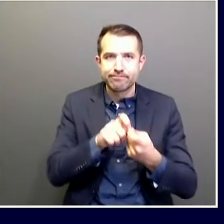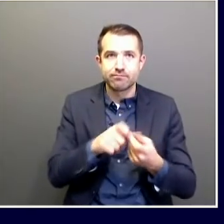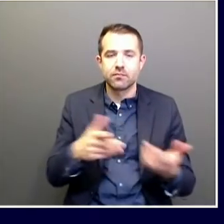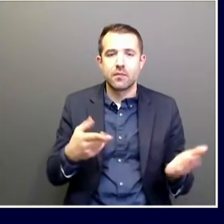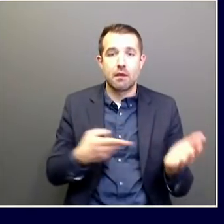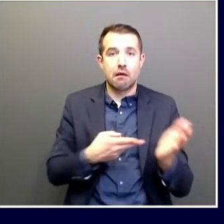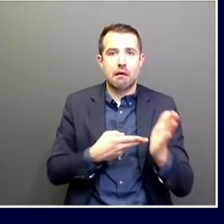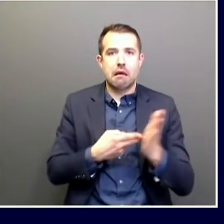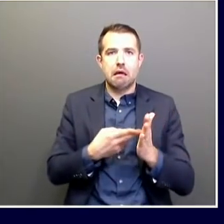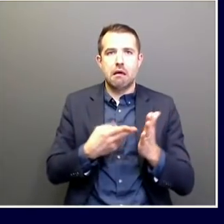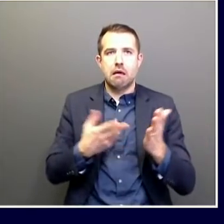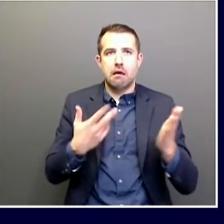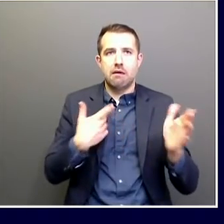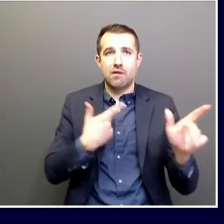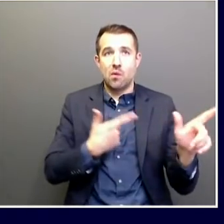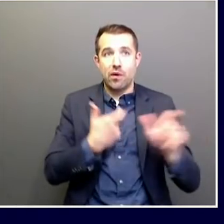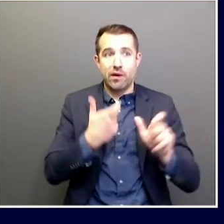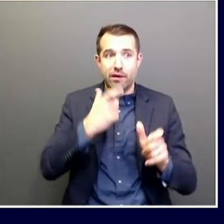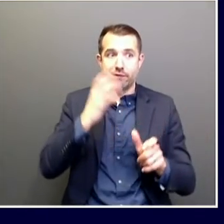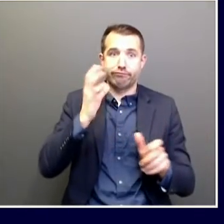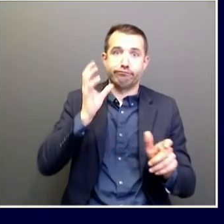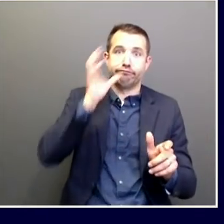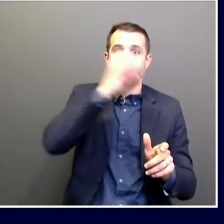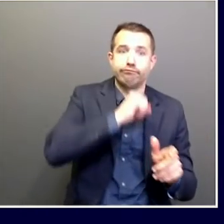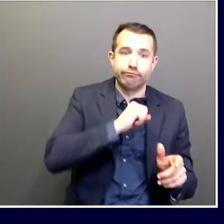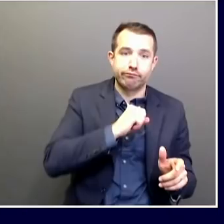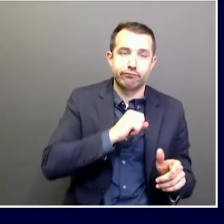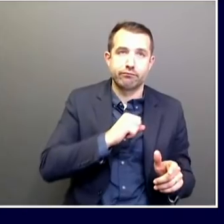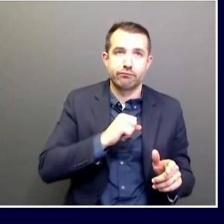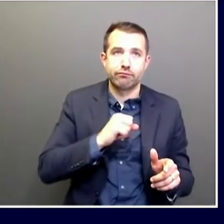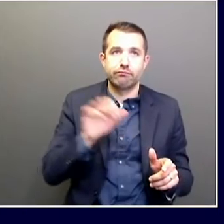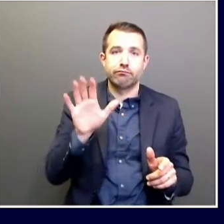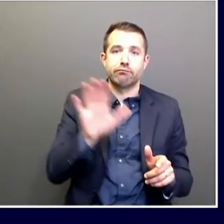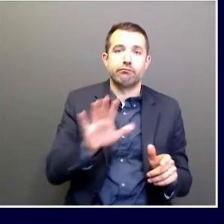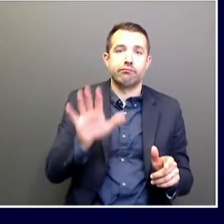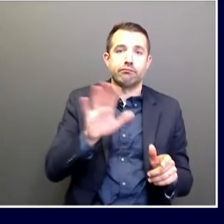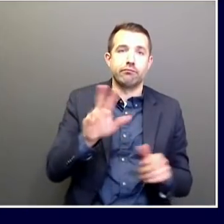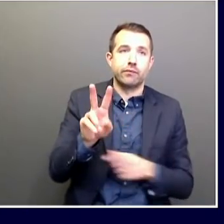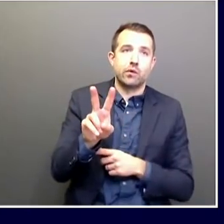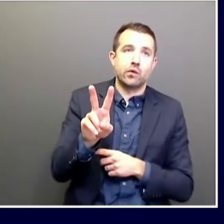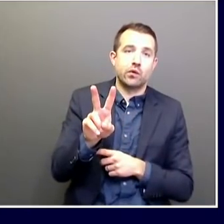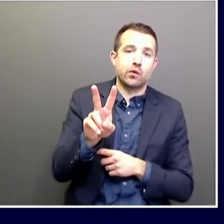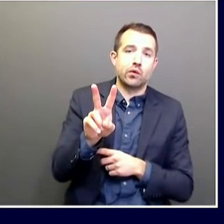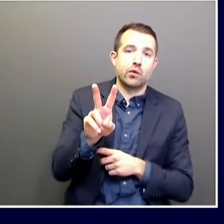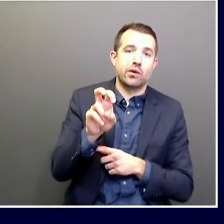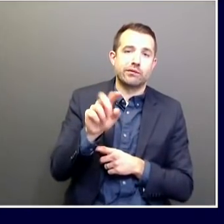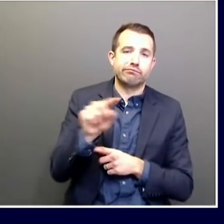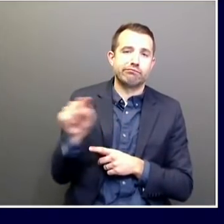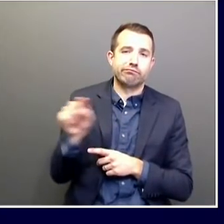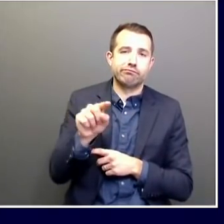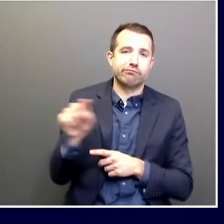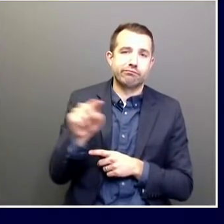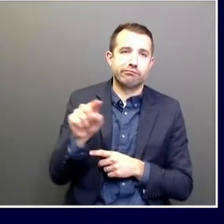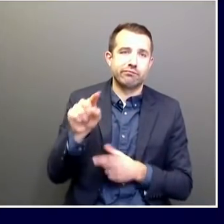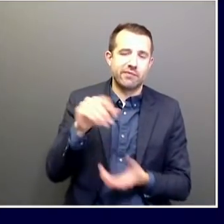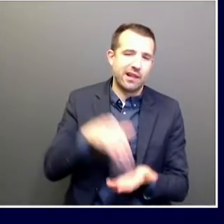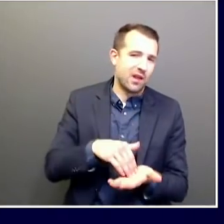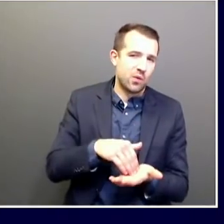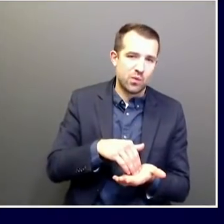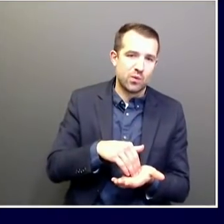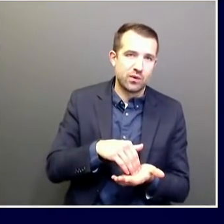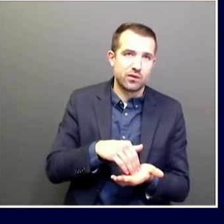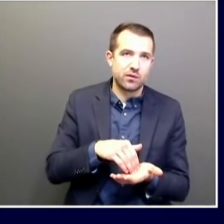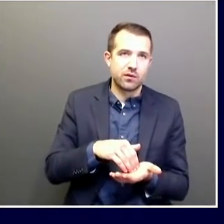I think it's probably closer to about 200 and change. Okay. We can run it really quickly